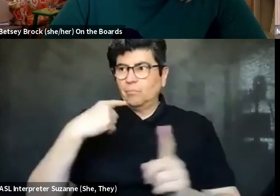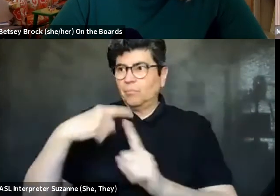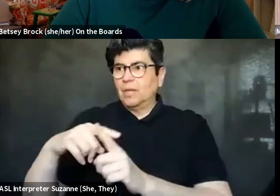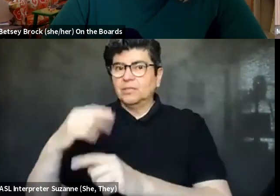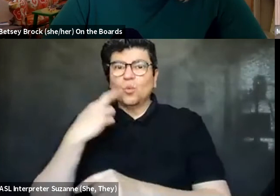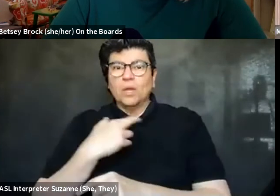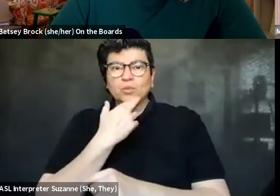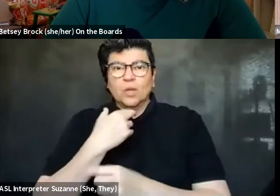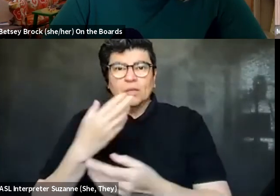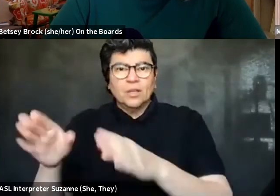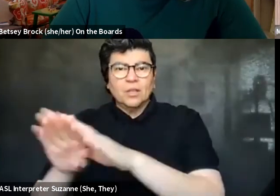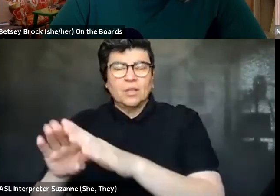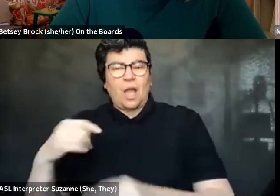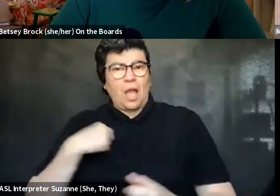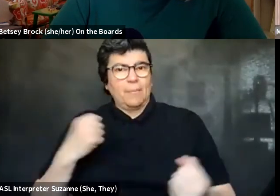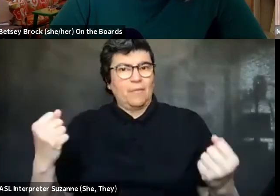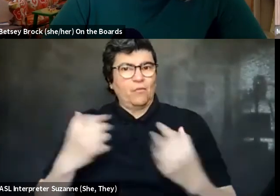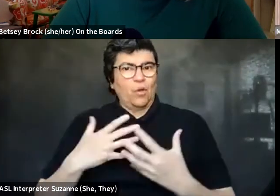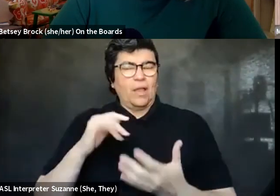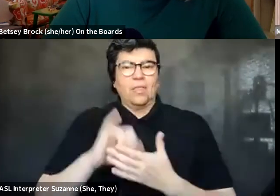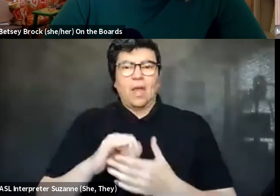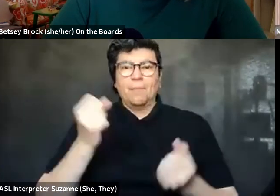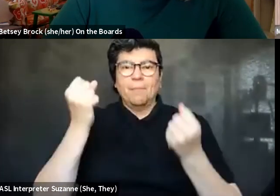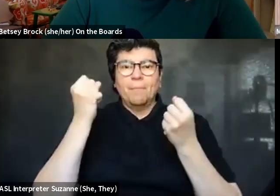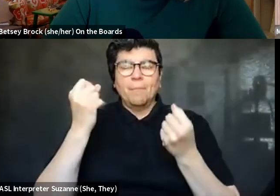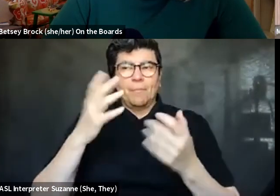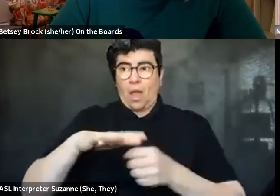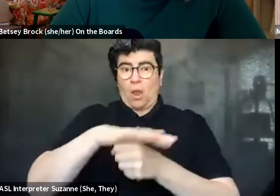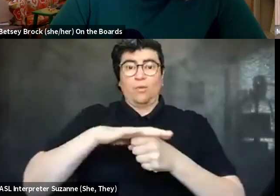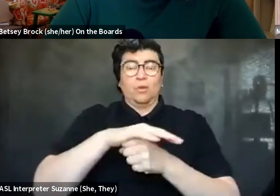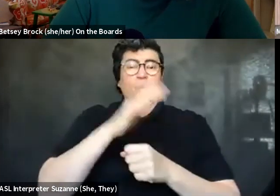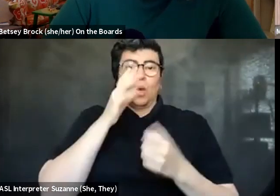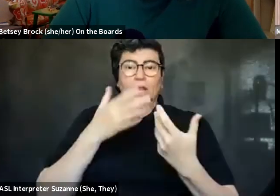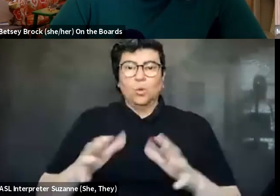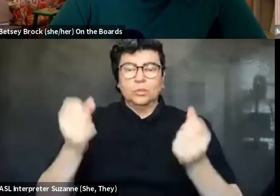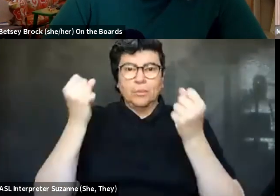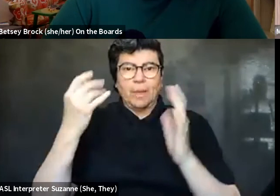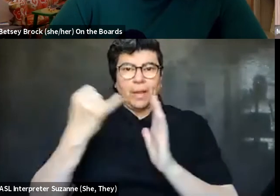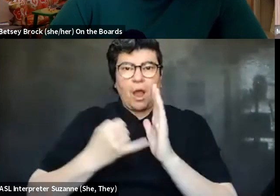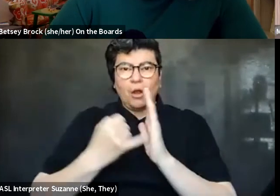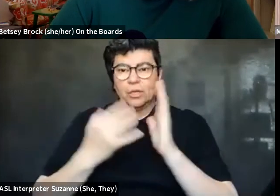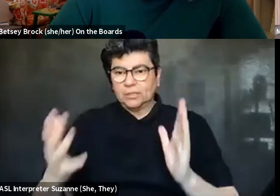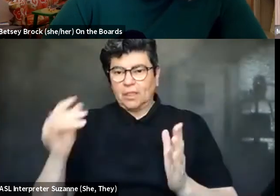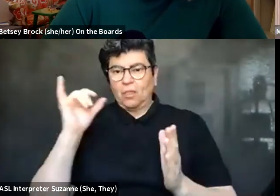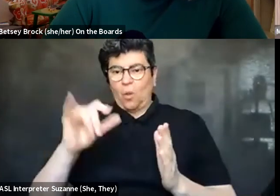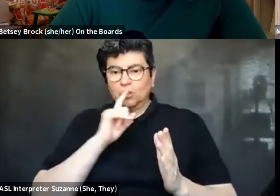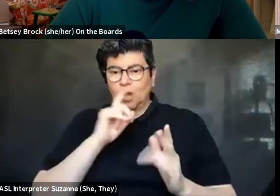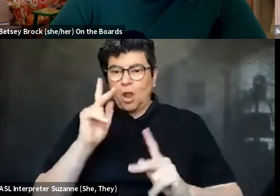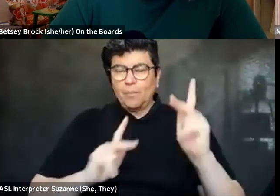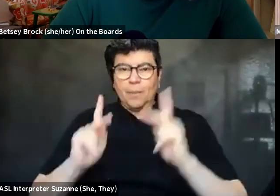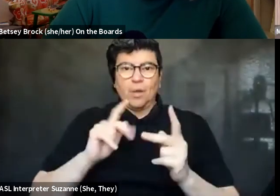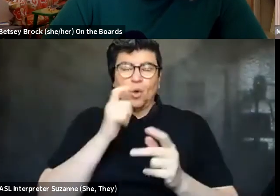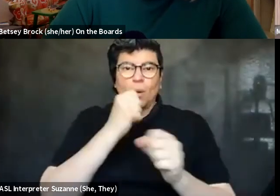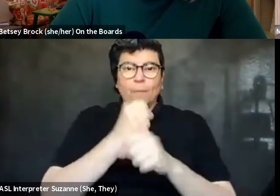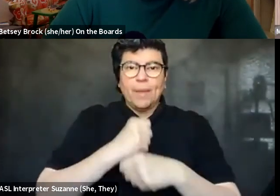our region will lose a great number of artists, and those are people who are making the